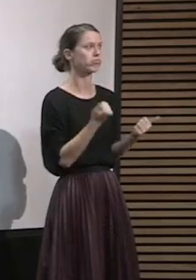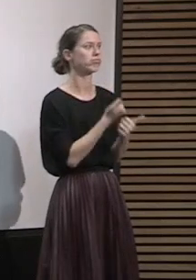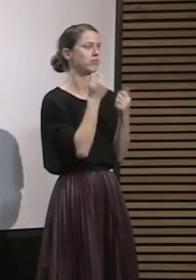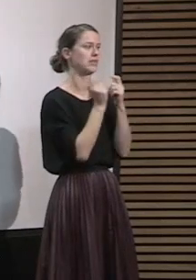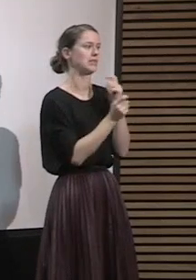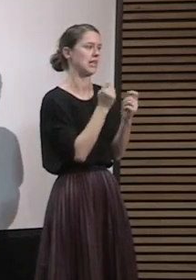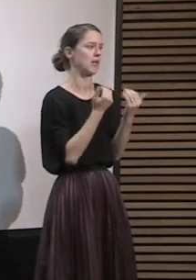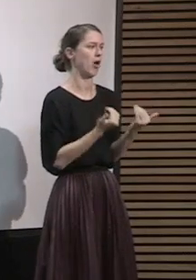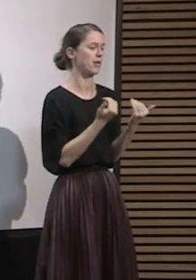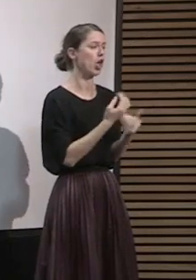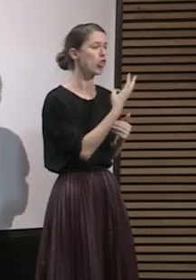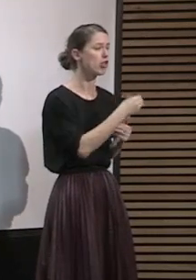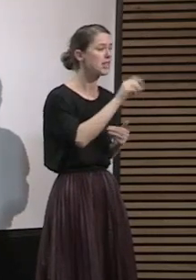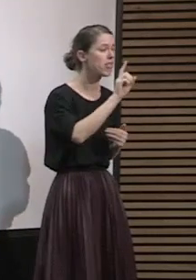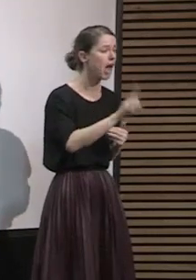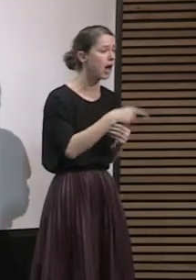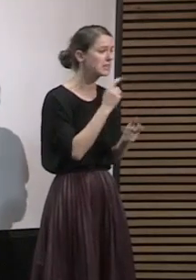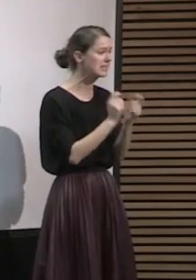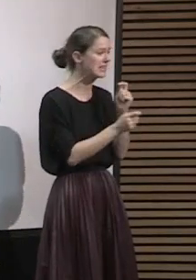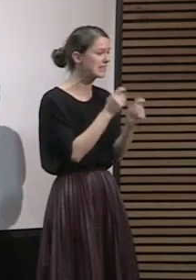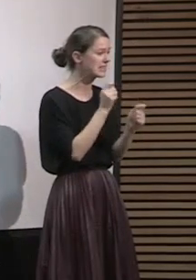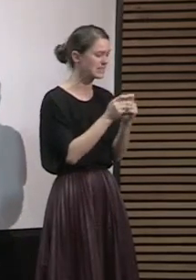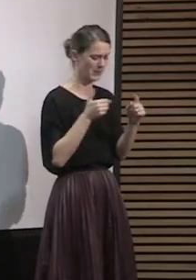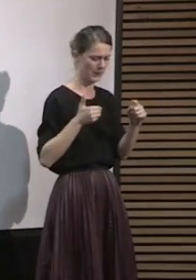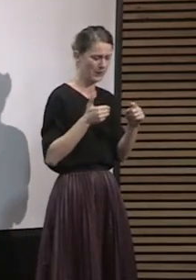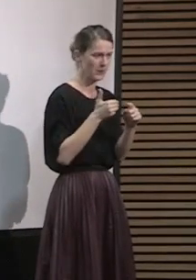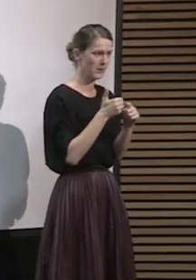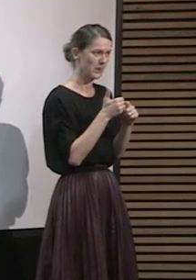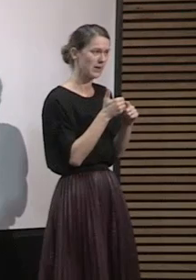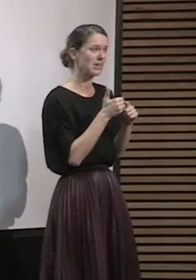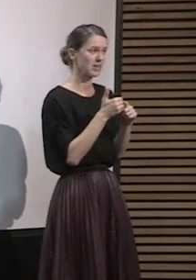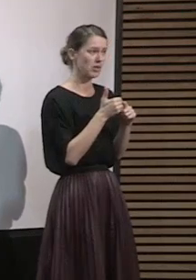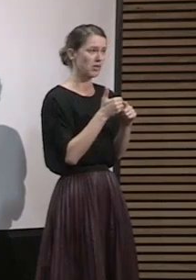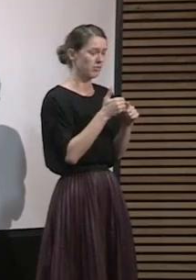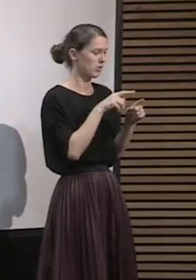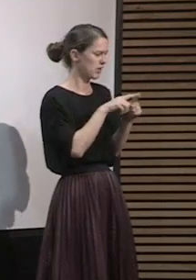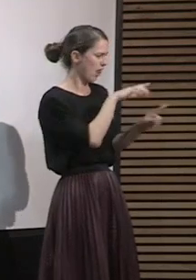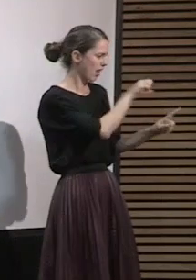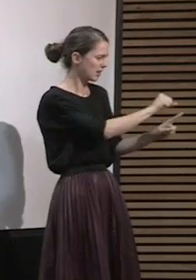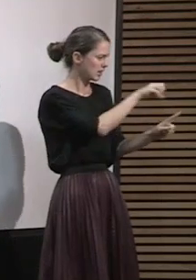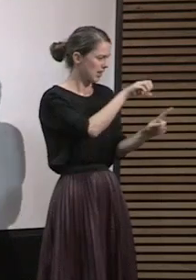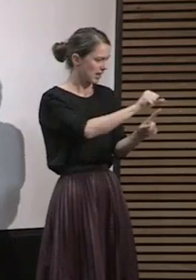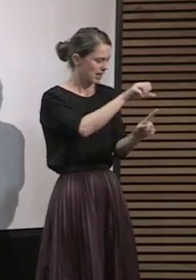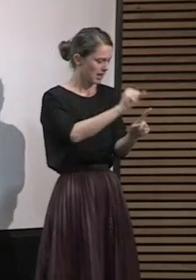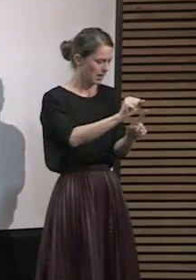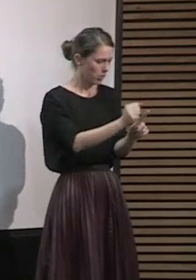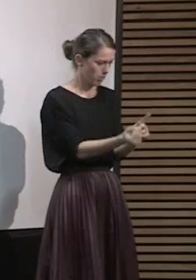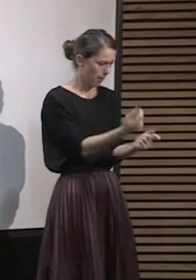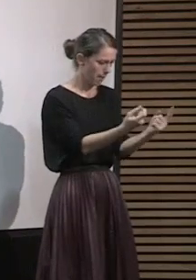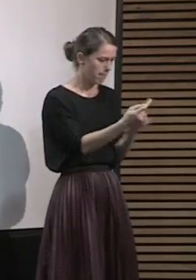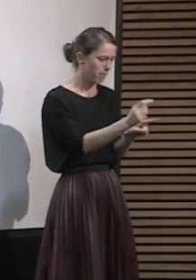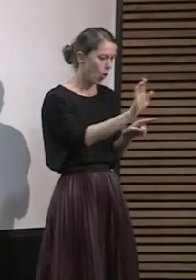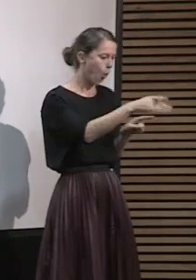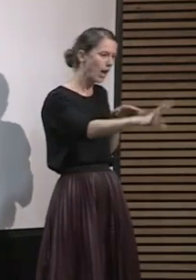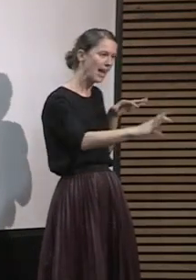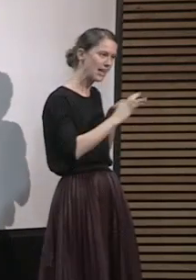fact that we've had 30,000 tests and are still identifying cases that are all traceable and connected to this